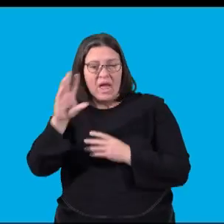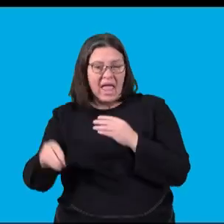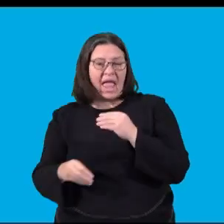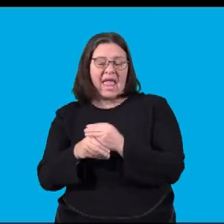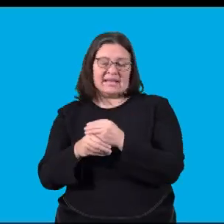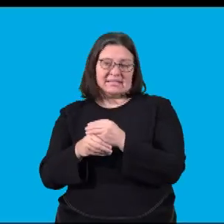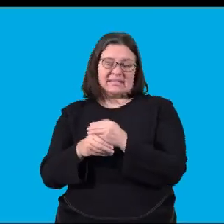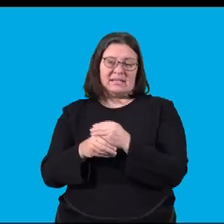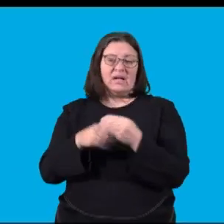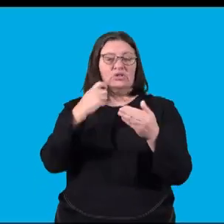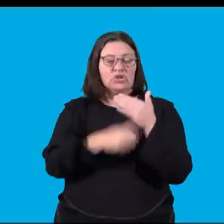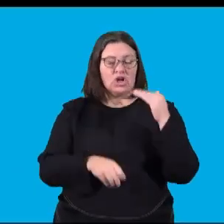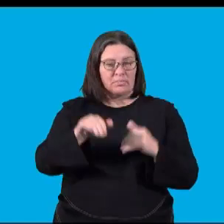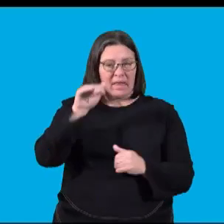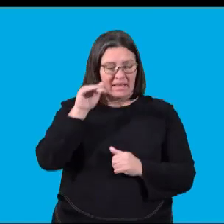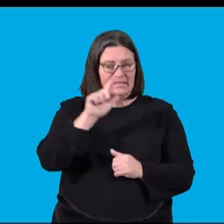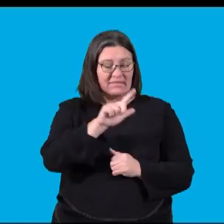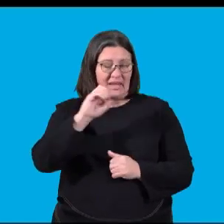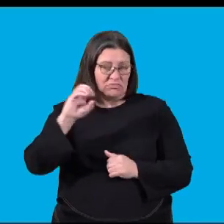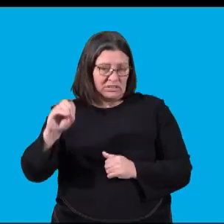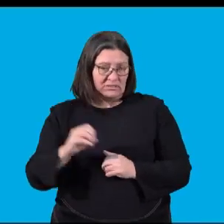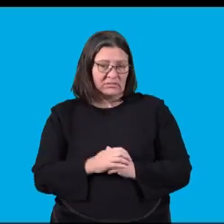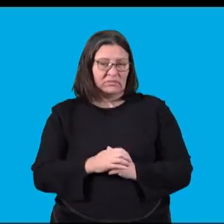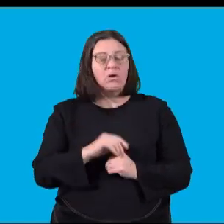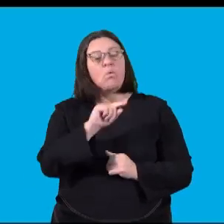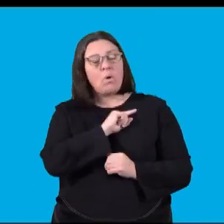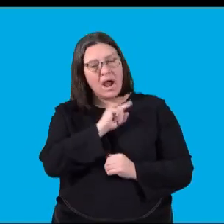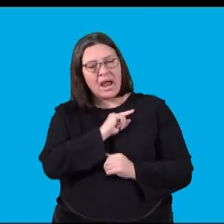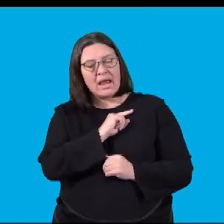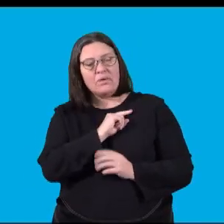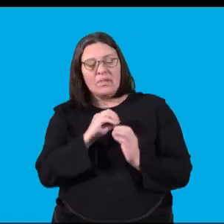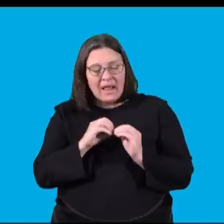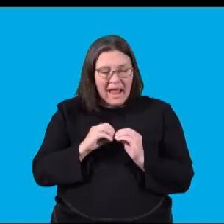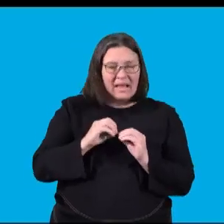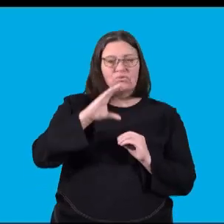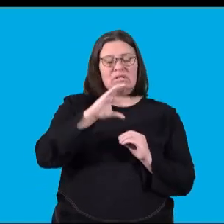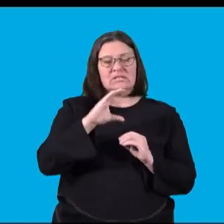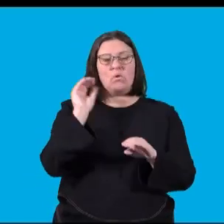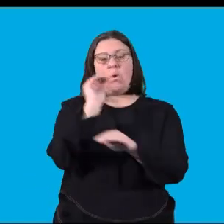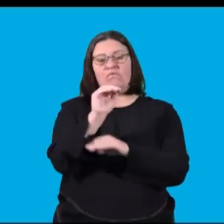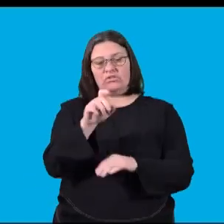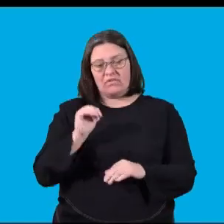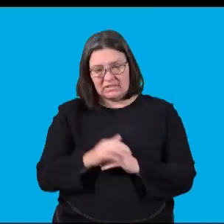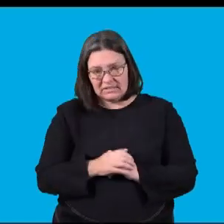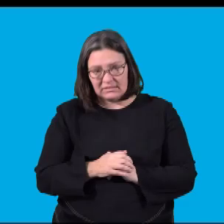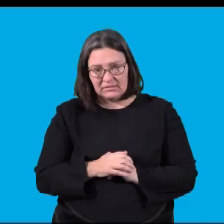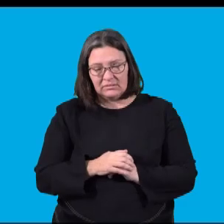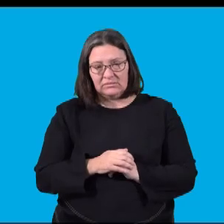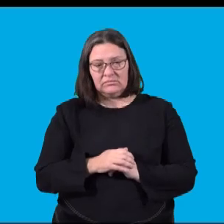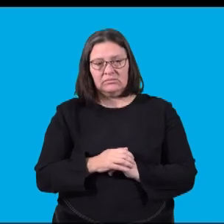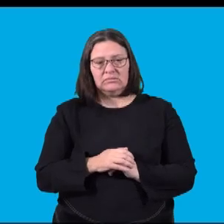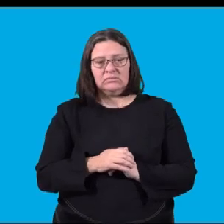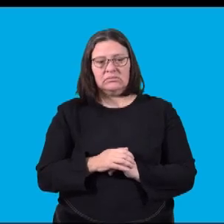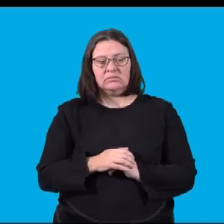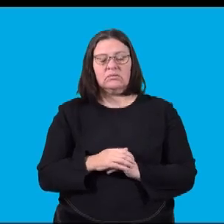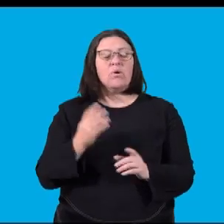you add the bank charges because it is going to increase now to your bank